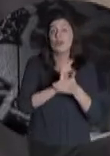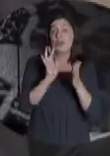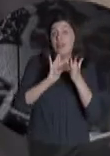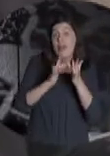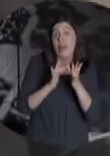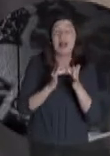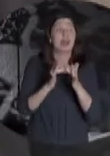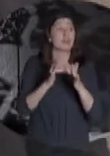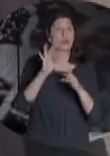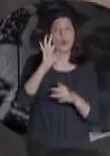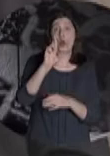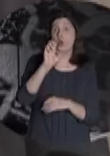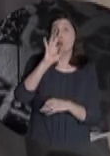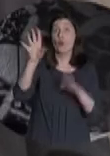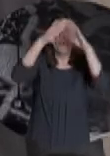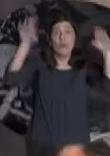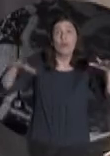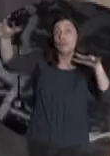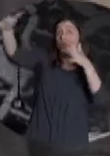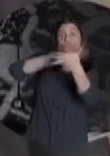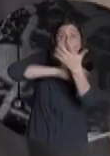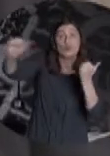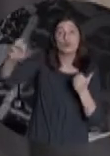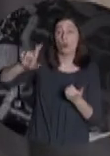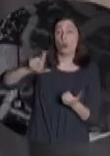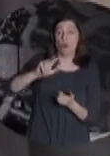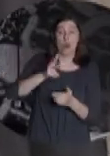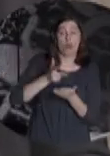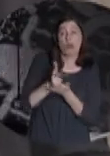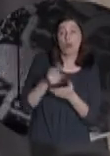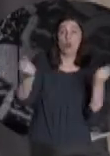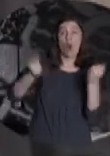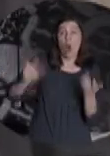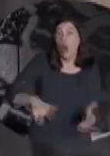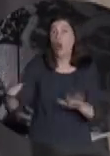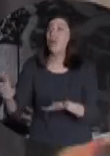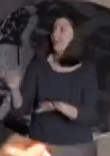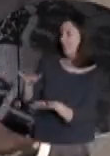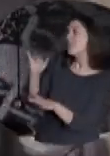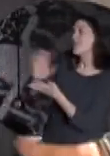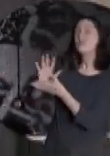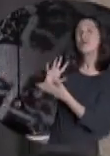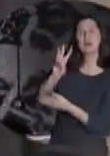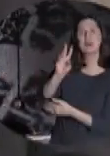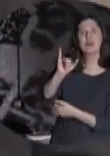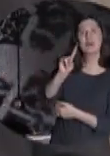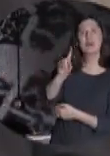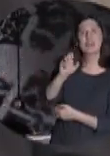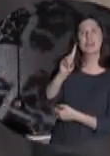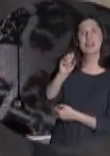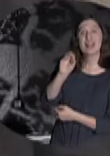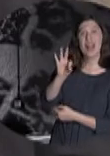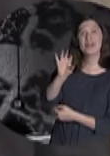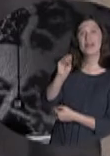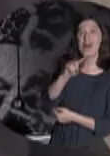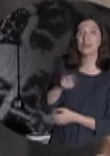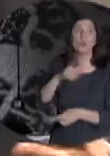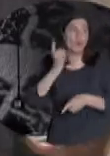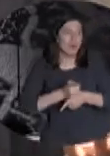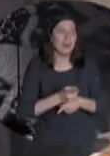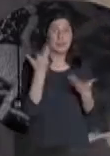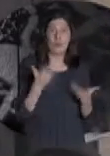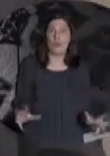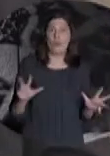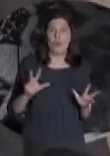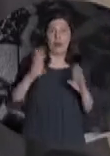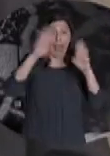of roofs ripped off building and cars flipped over and things like that. Think Wizard of Oz. Yeah, sure, Wizard of Oz. We don't want a house to fall